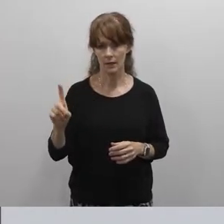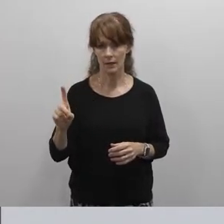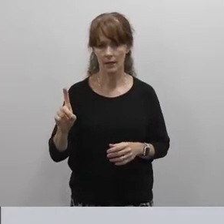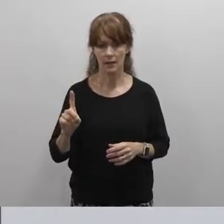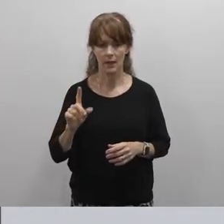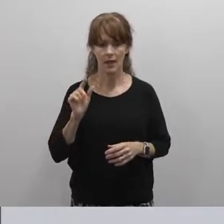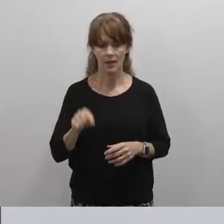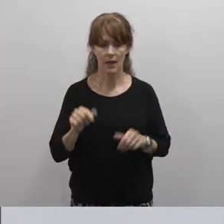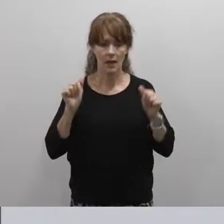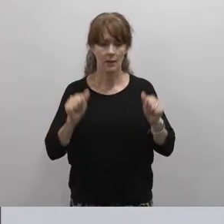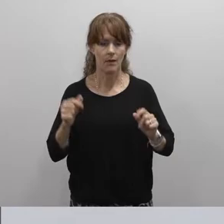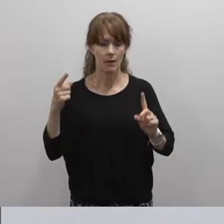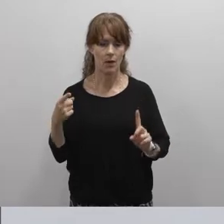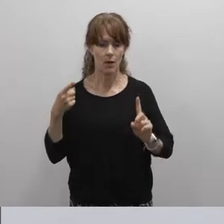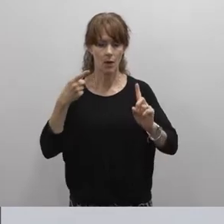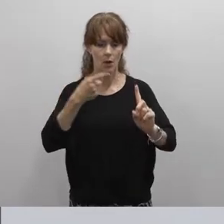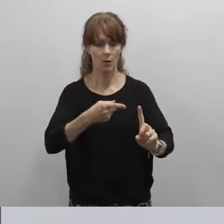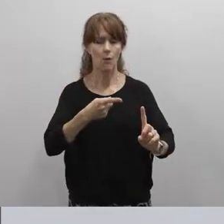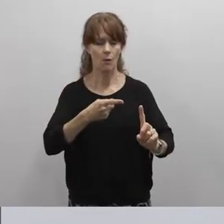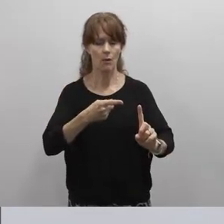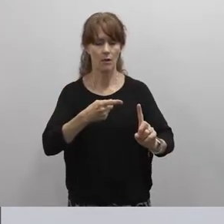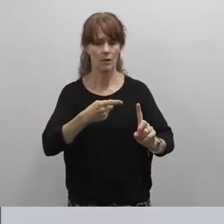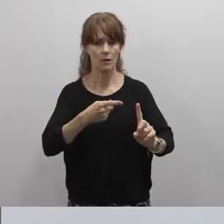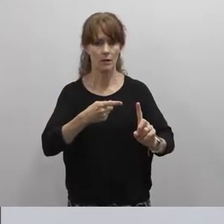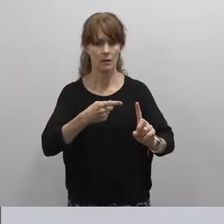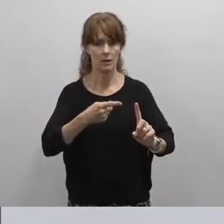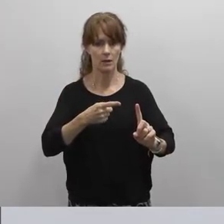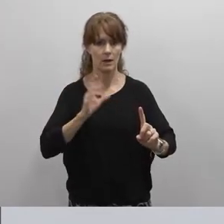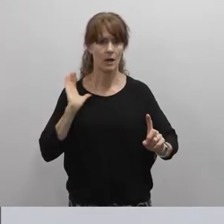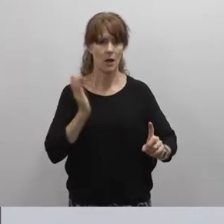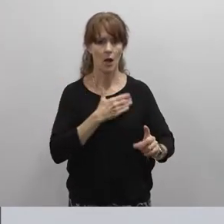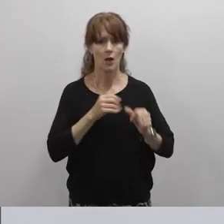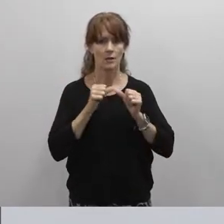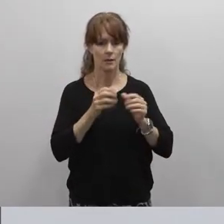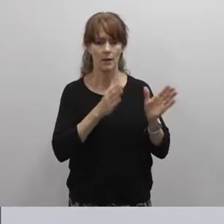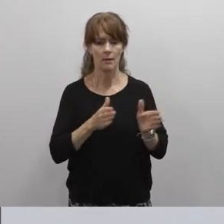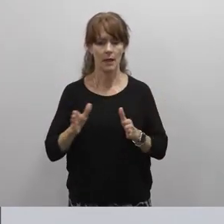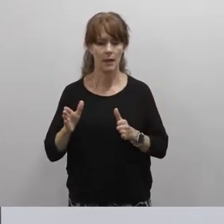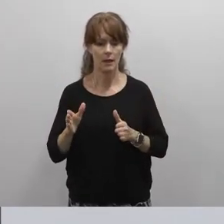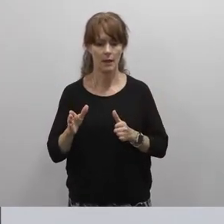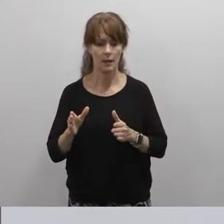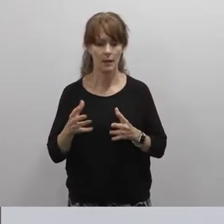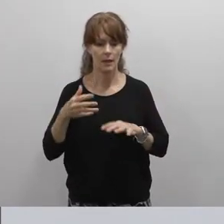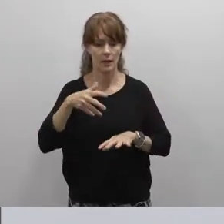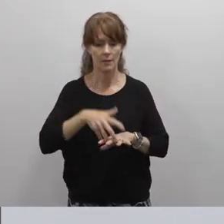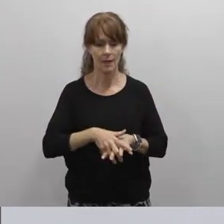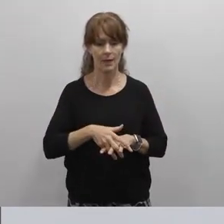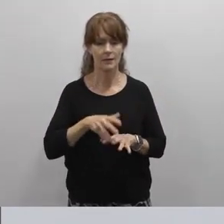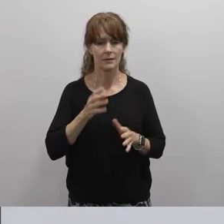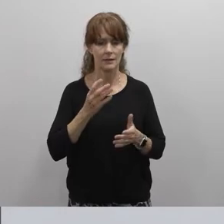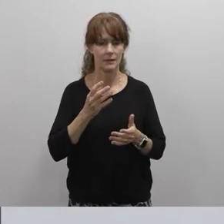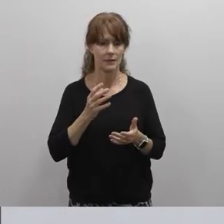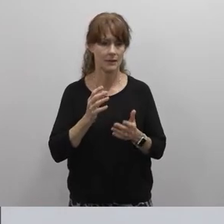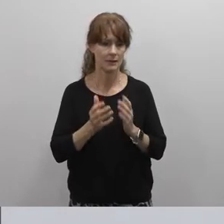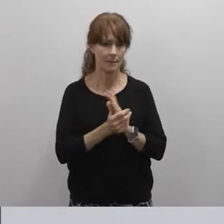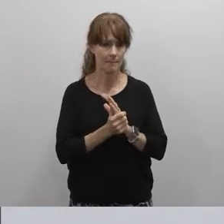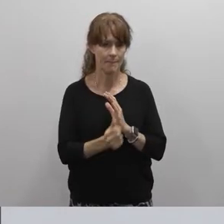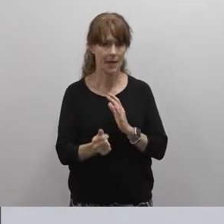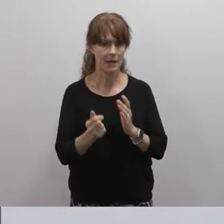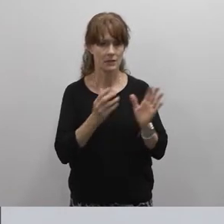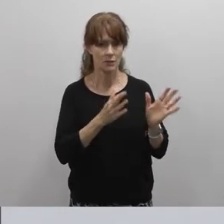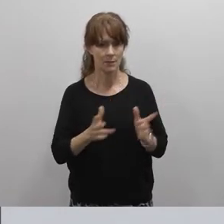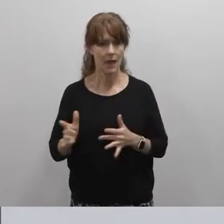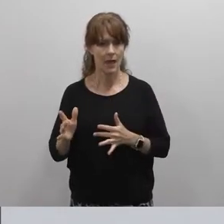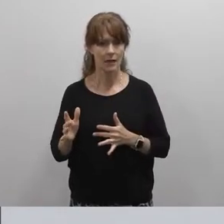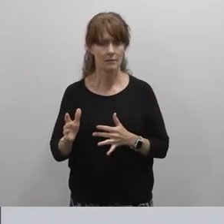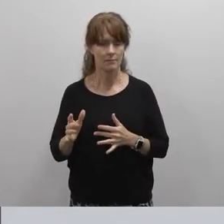identified as a potential goal in our sustainability plan that's embedded in the facility master plan as well. So we know that that's